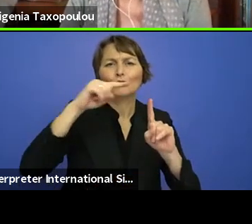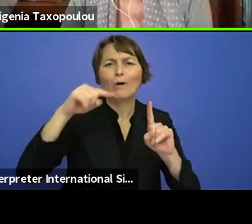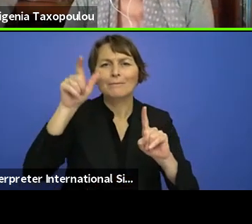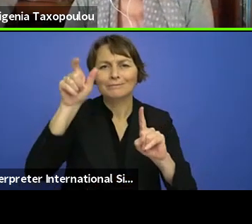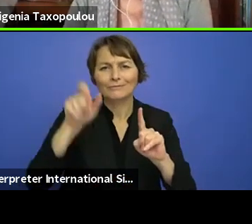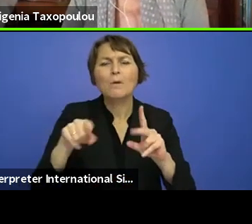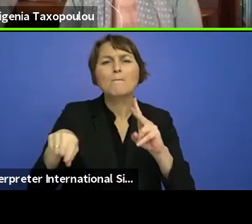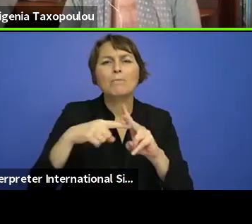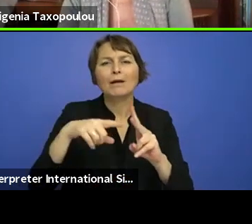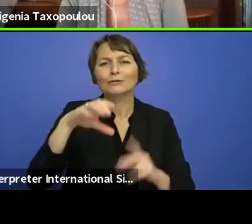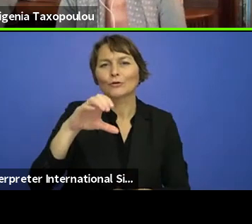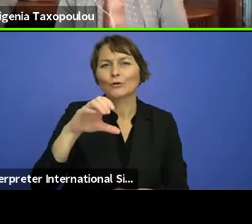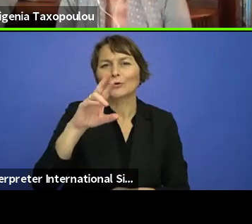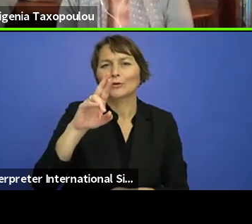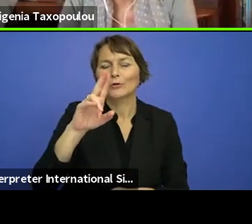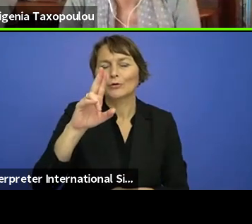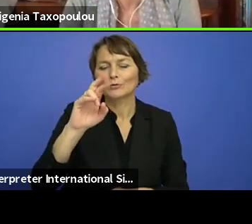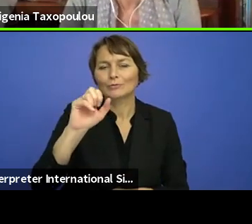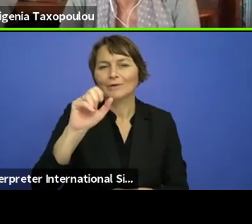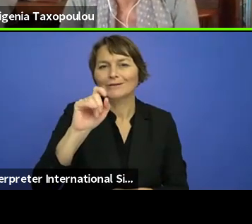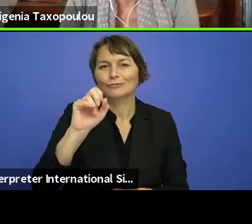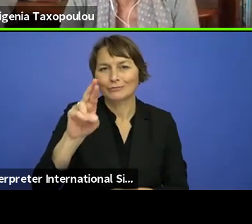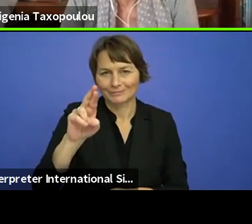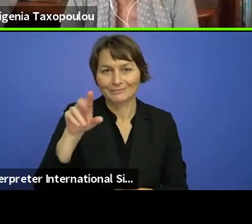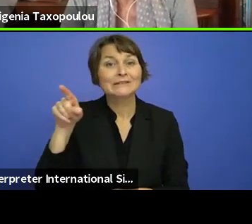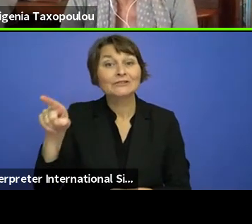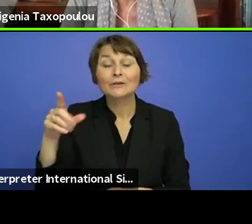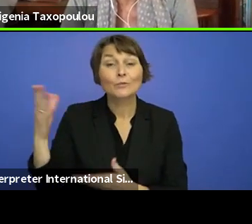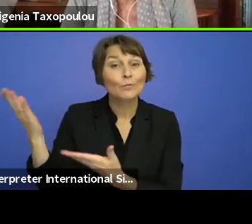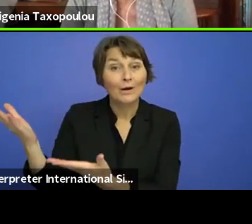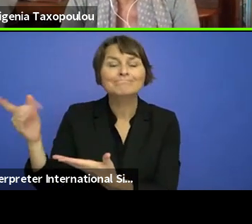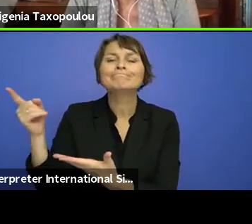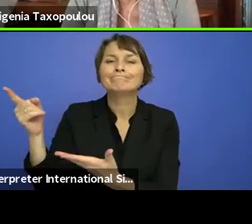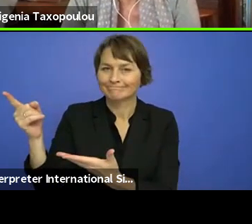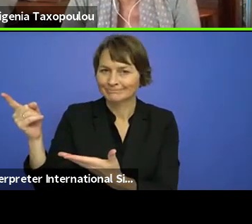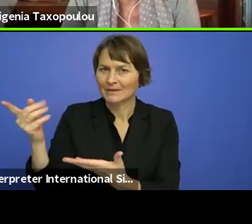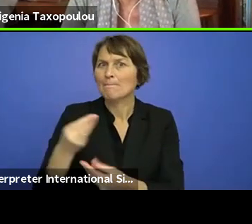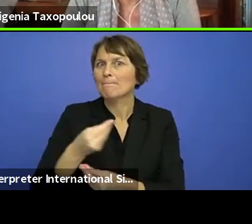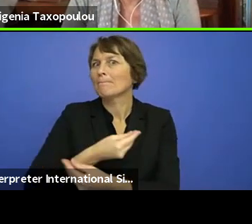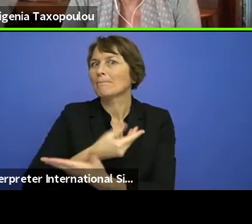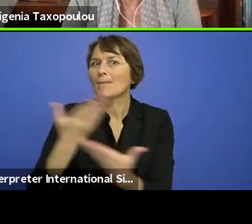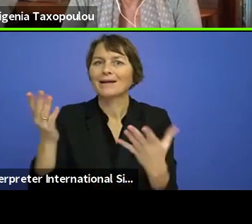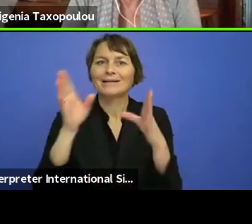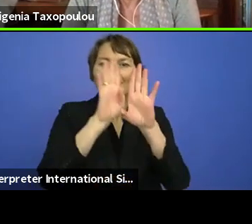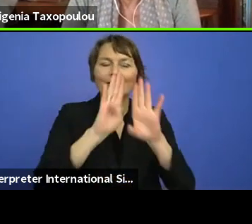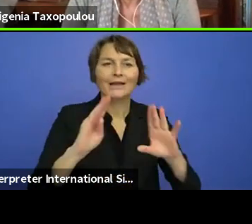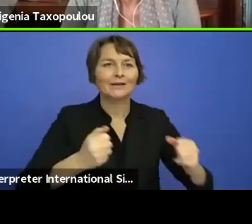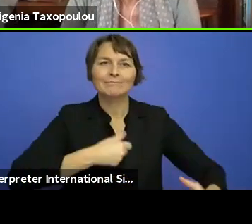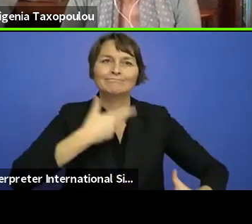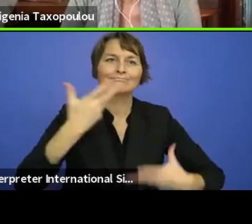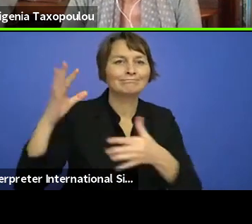she has brought to the forefront a wave of contemporary theatrical creation connected to climate